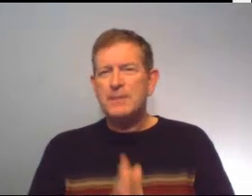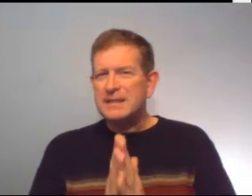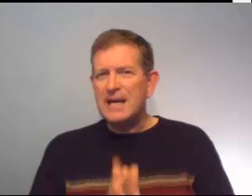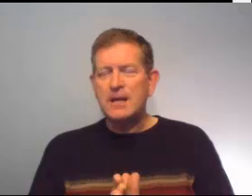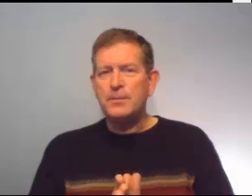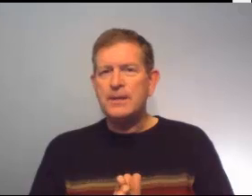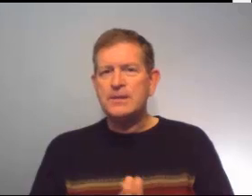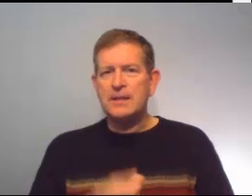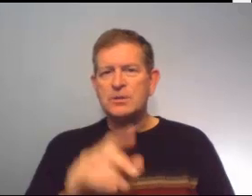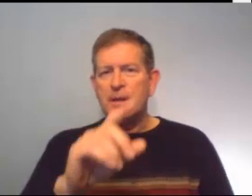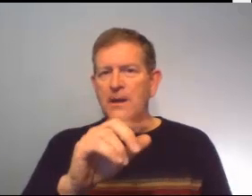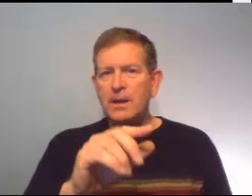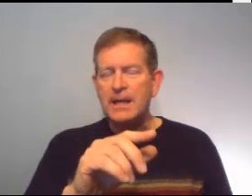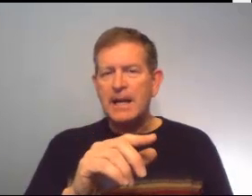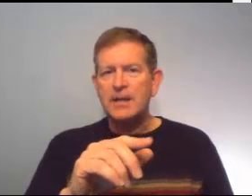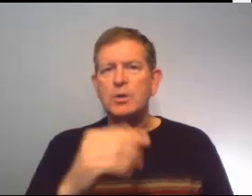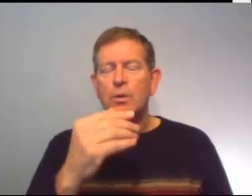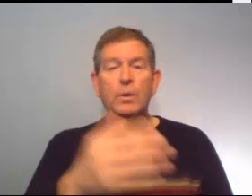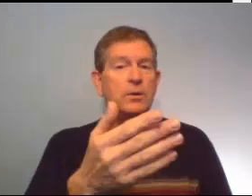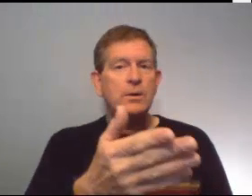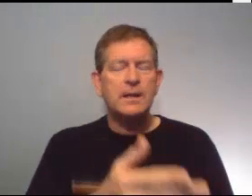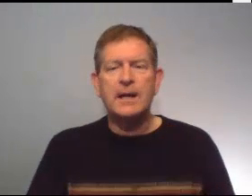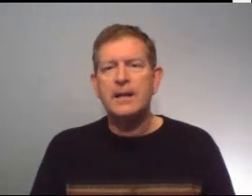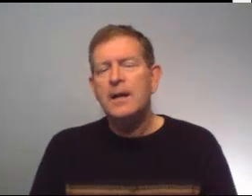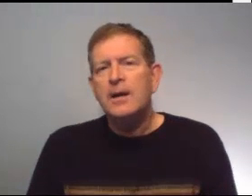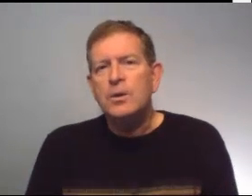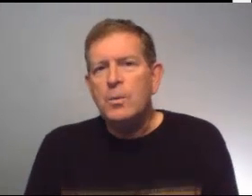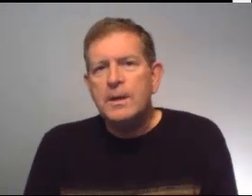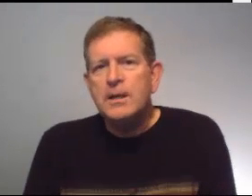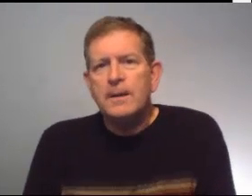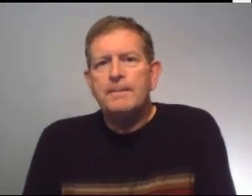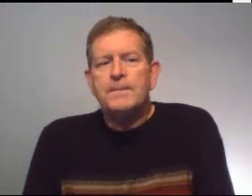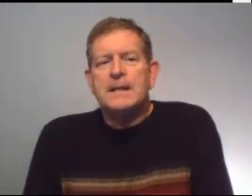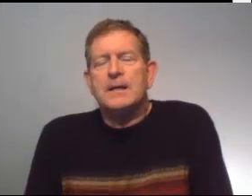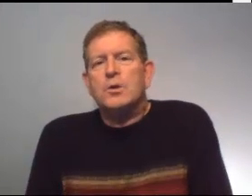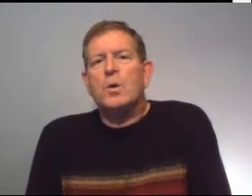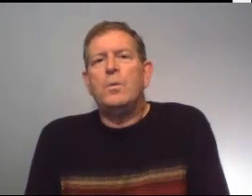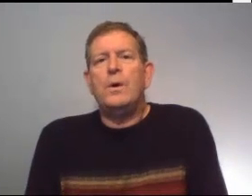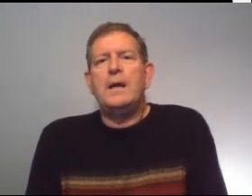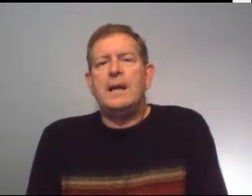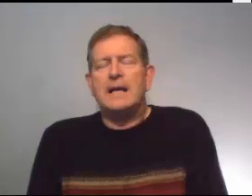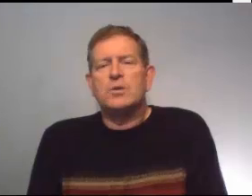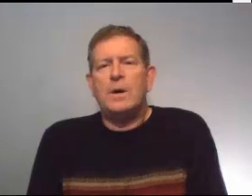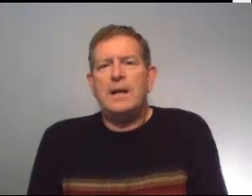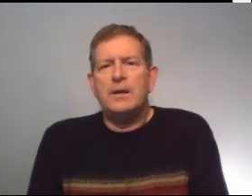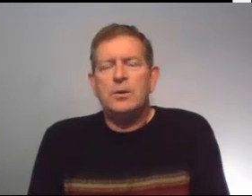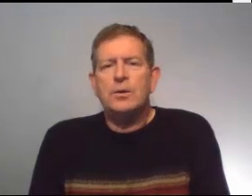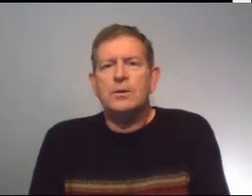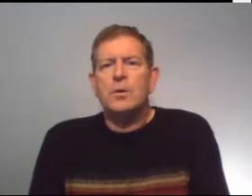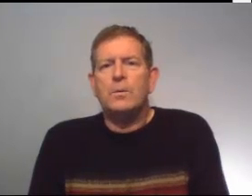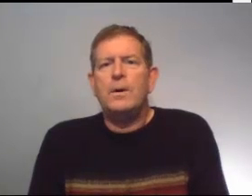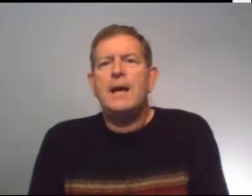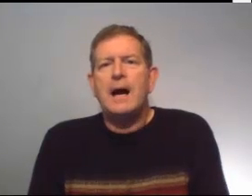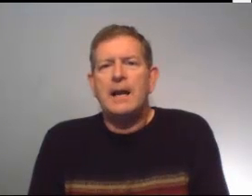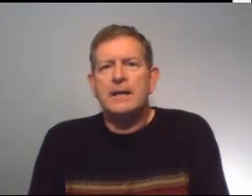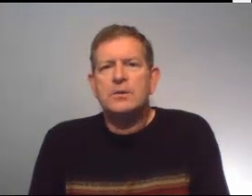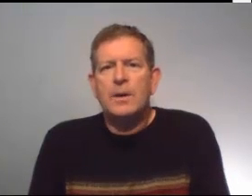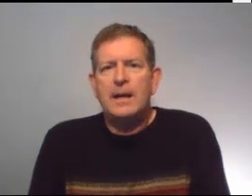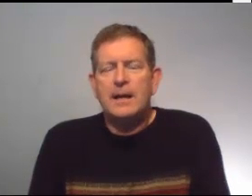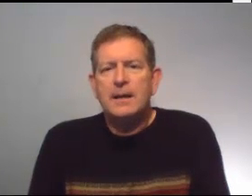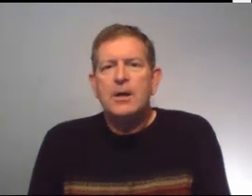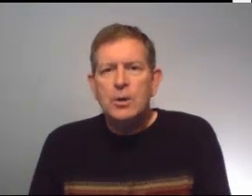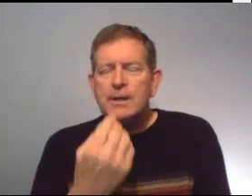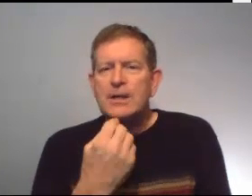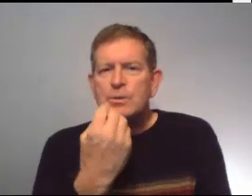know. But it's not a complete sentence. When I click on it, or when you click on it, you won't hear yo voy la escuela. You'll hear yo voy a